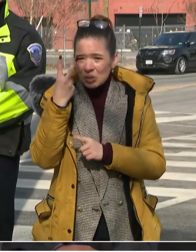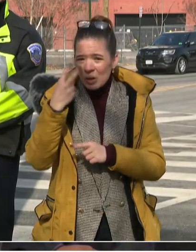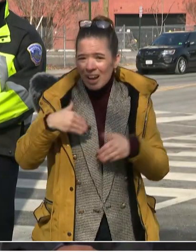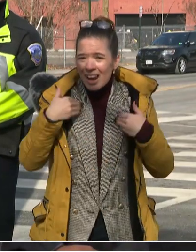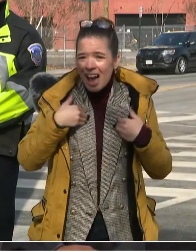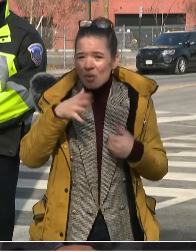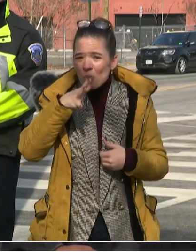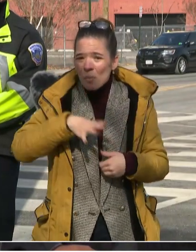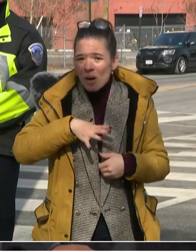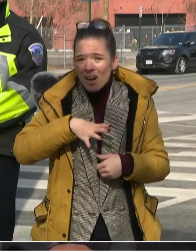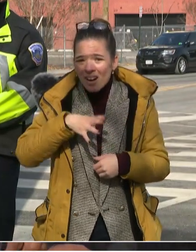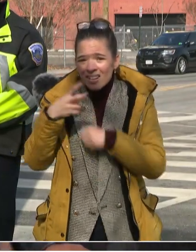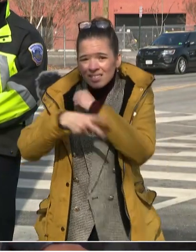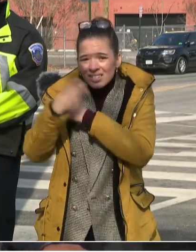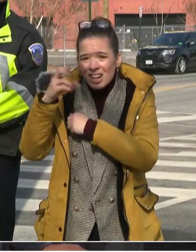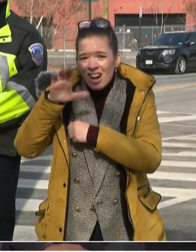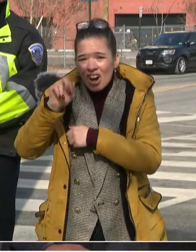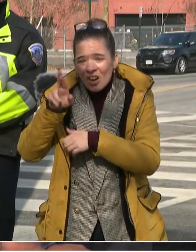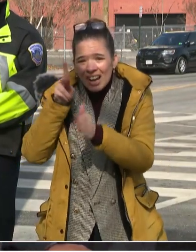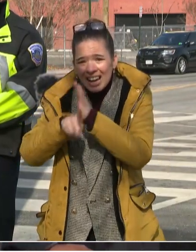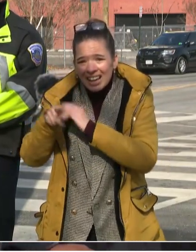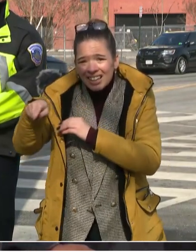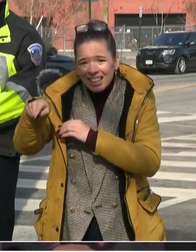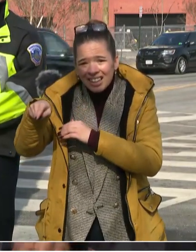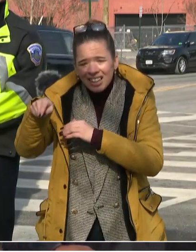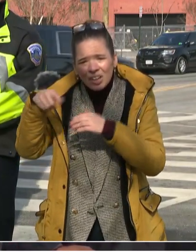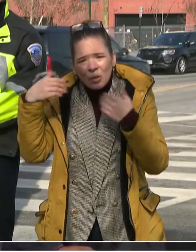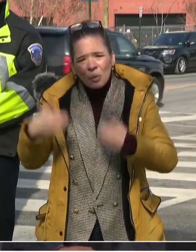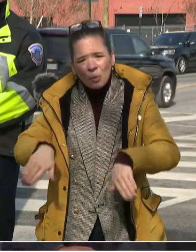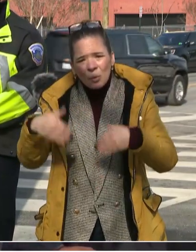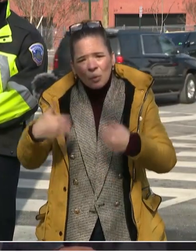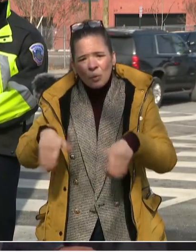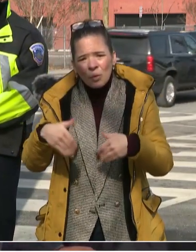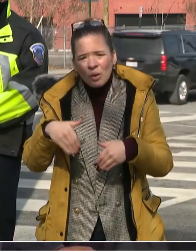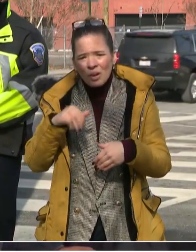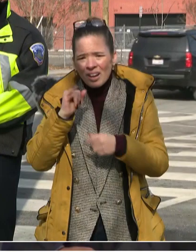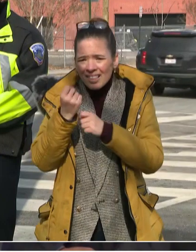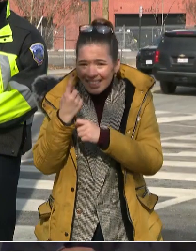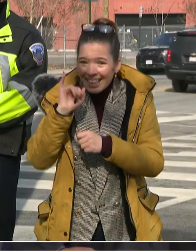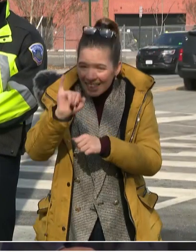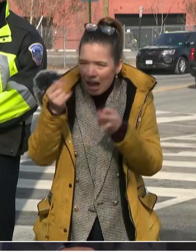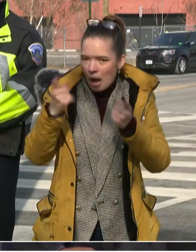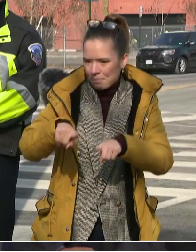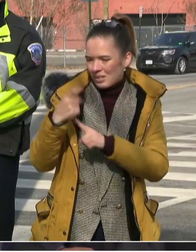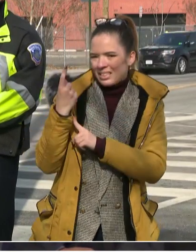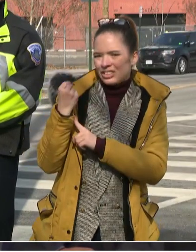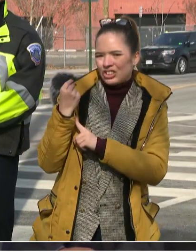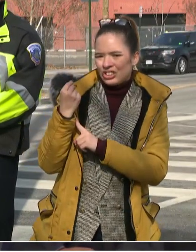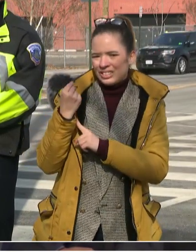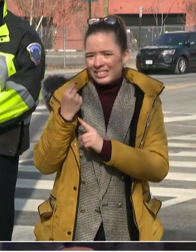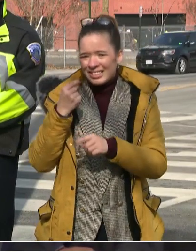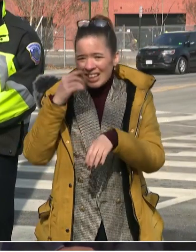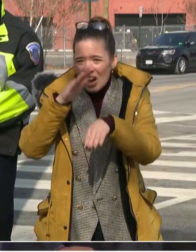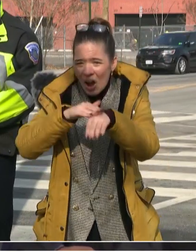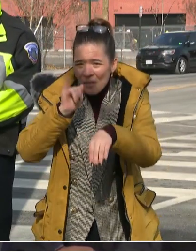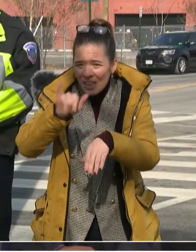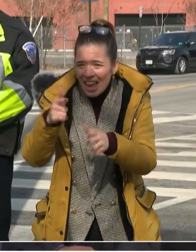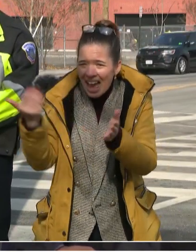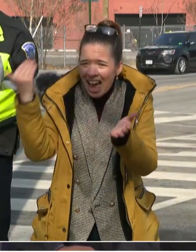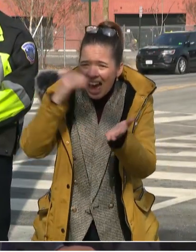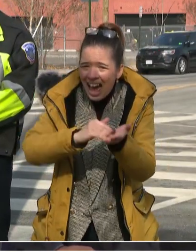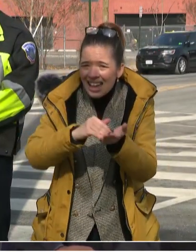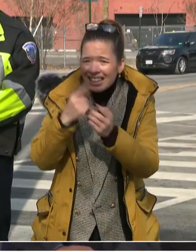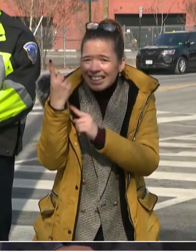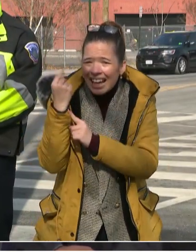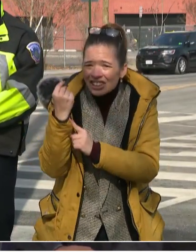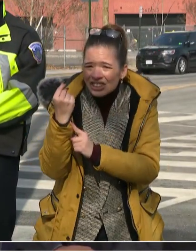I formed the carjacking task force in the District of Columbia last year when we called this issue out last year. And here we are,